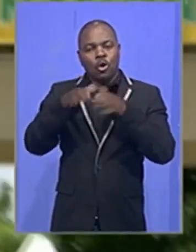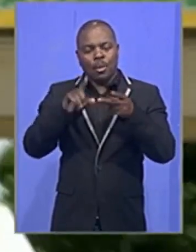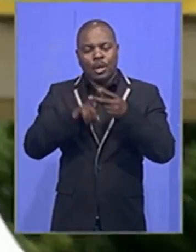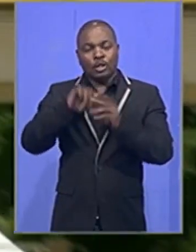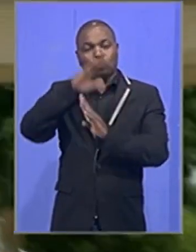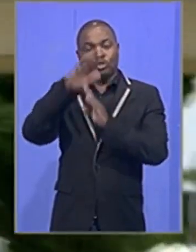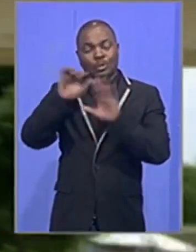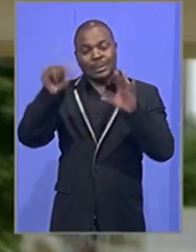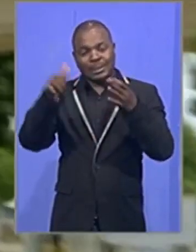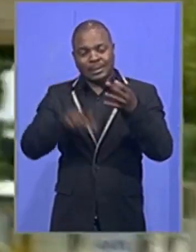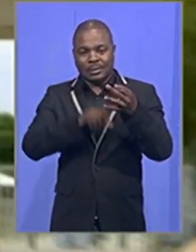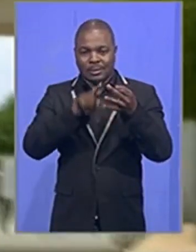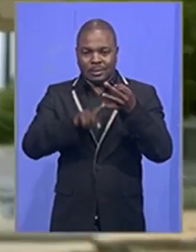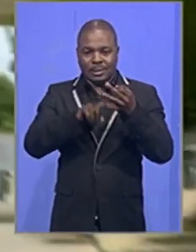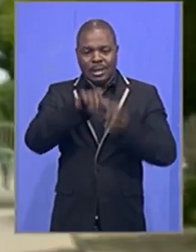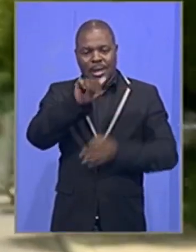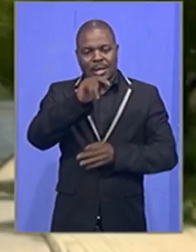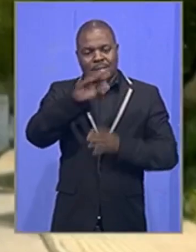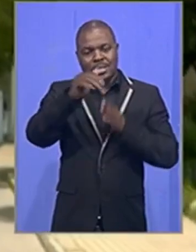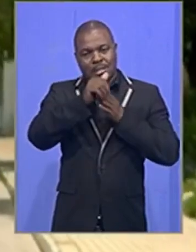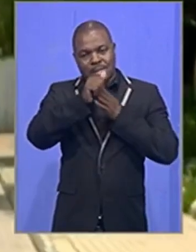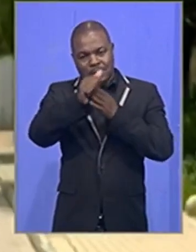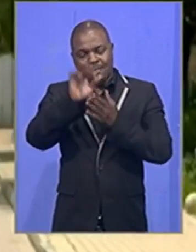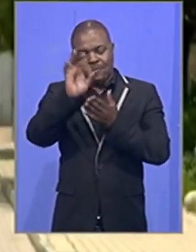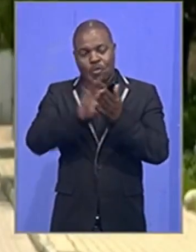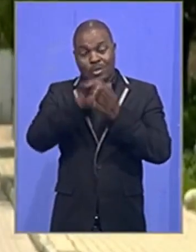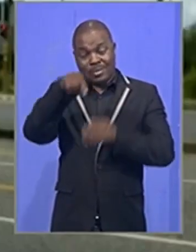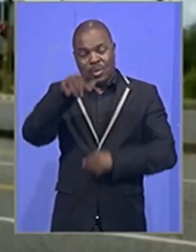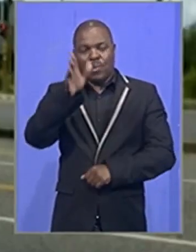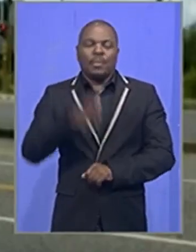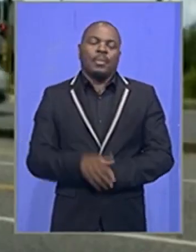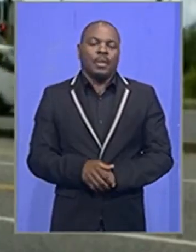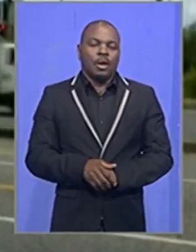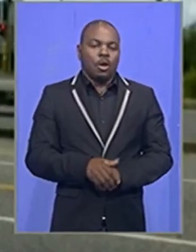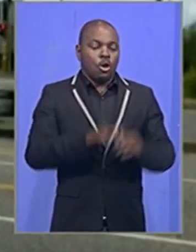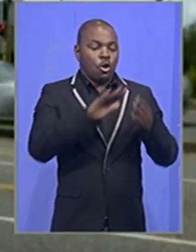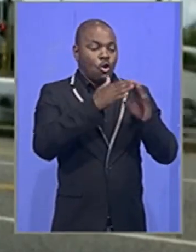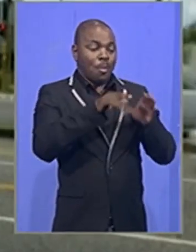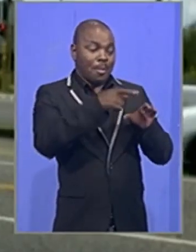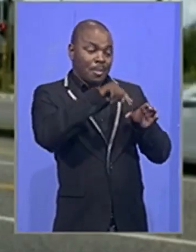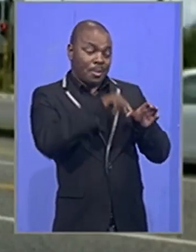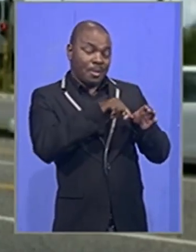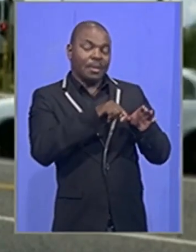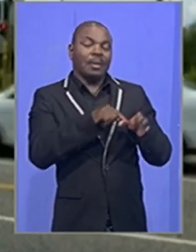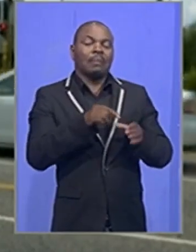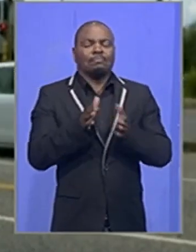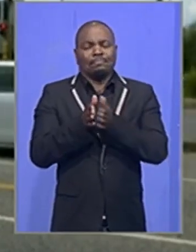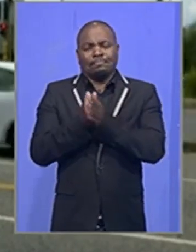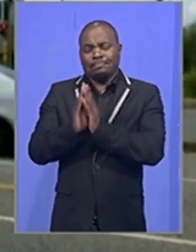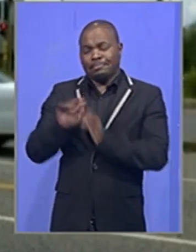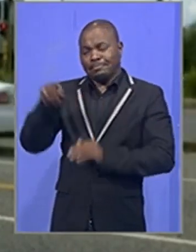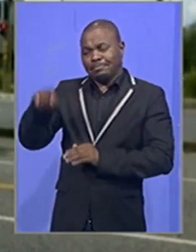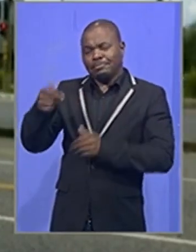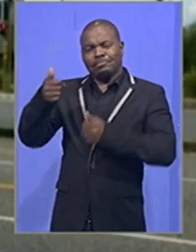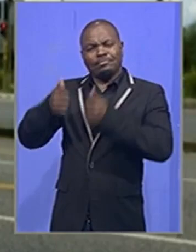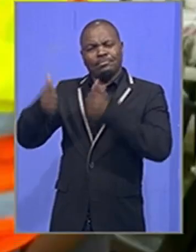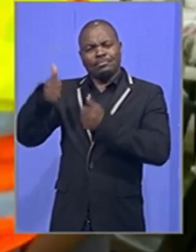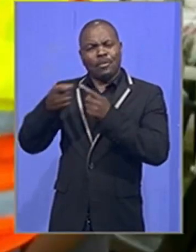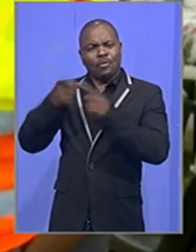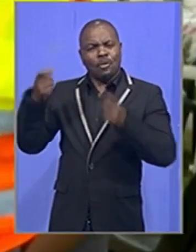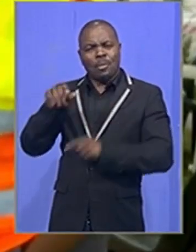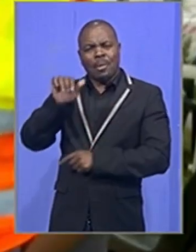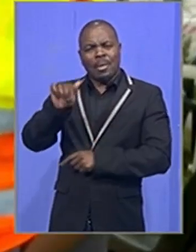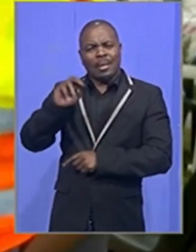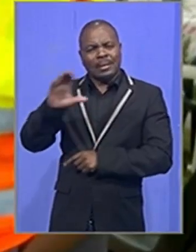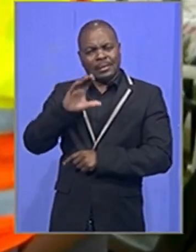top six, lewa wetele dipele wa ANC mokopanong eno, ba akiba moti wa omonde vyu, ba ikwe te kubwa wetele dipele ba mokatro